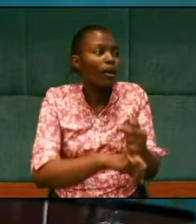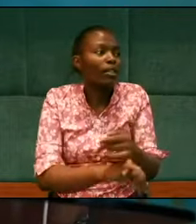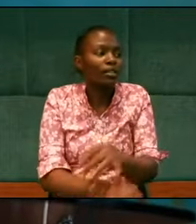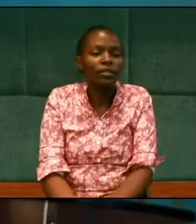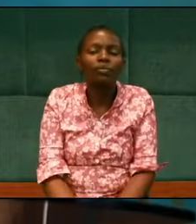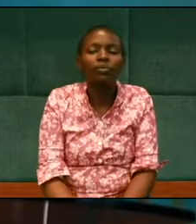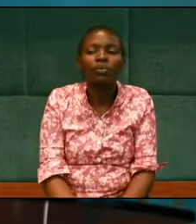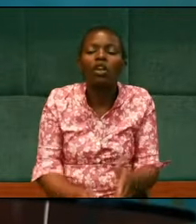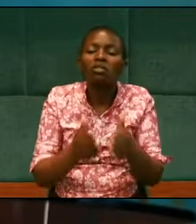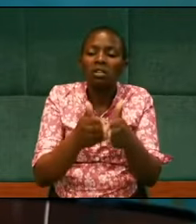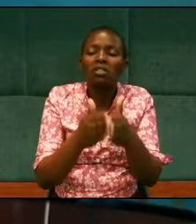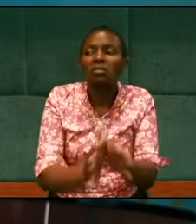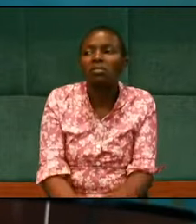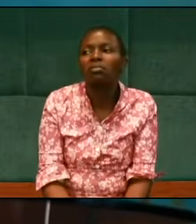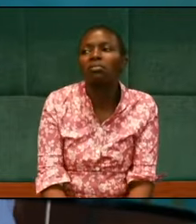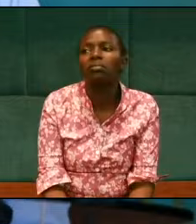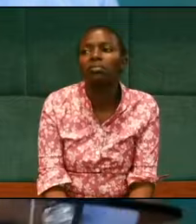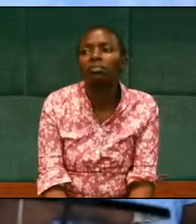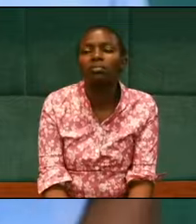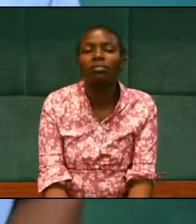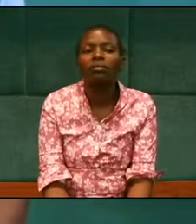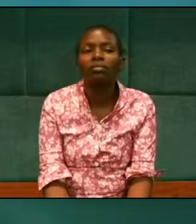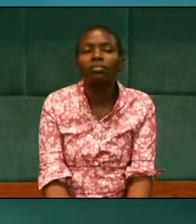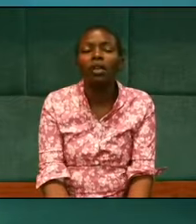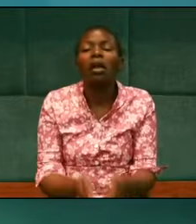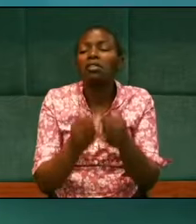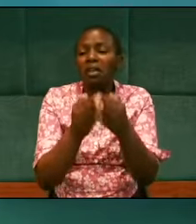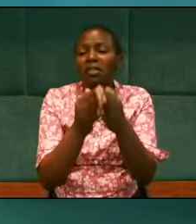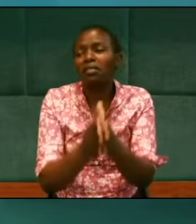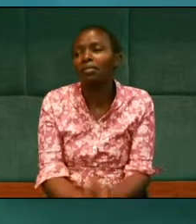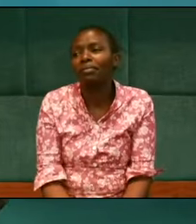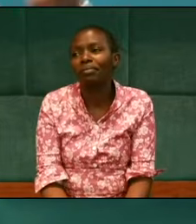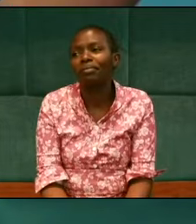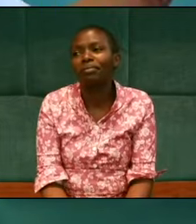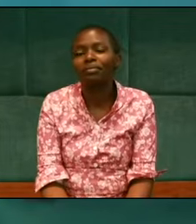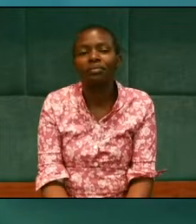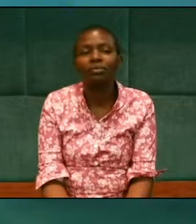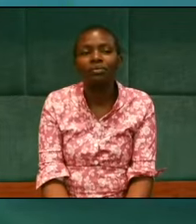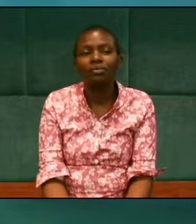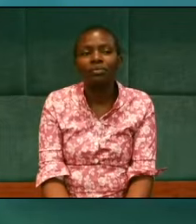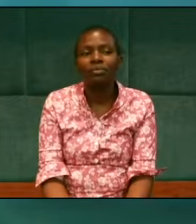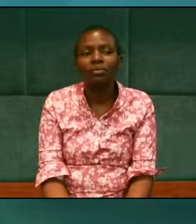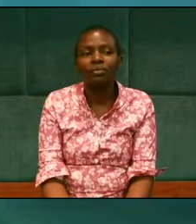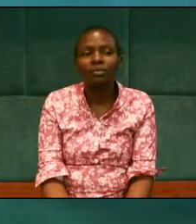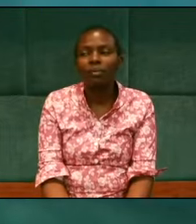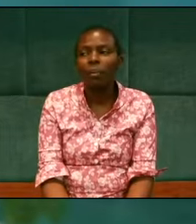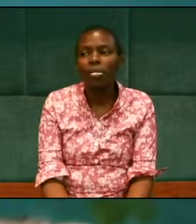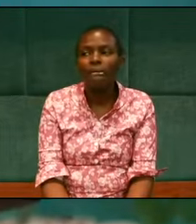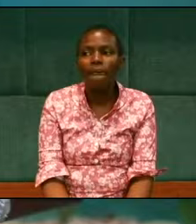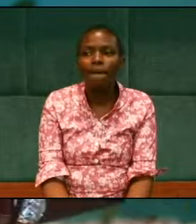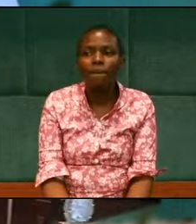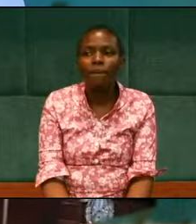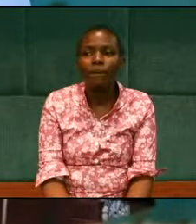sex. Somebody says sex. I didn't hear you. Somebody says sex. Look at you people. If you